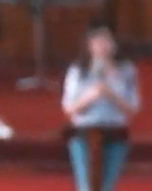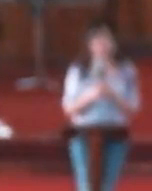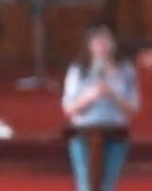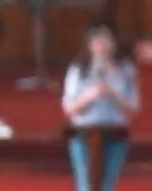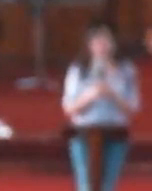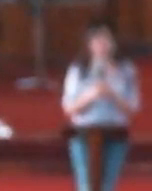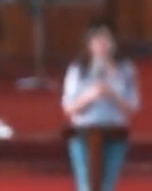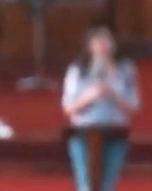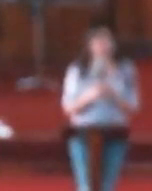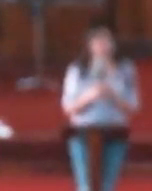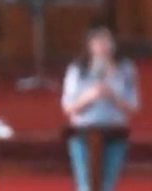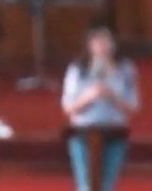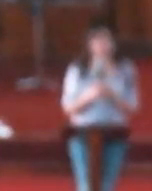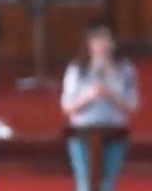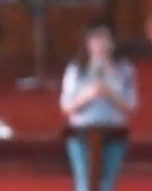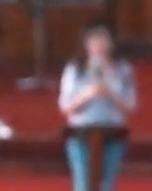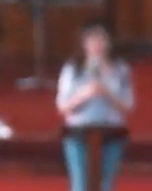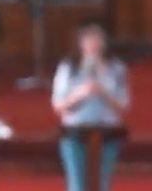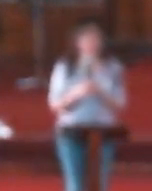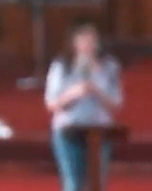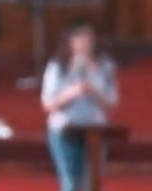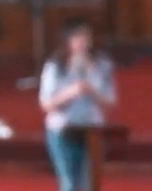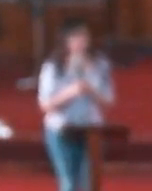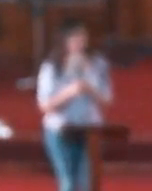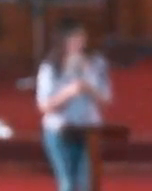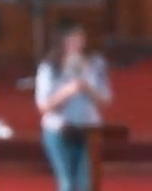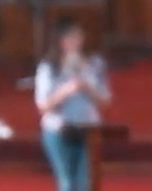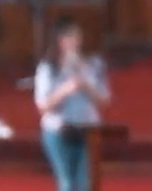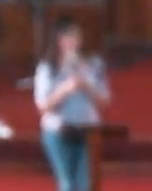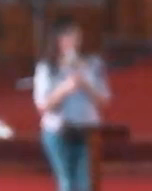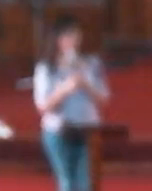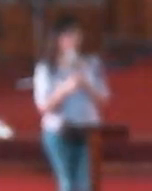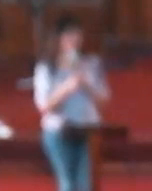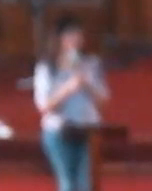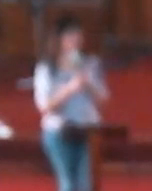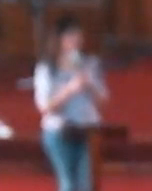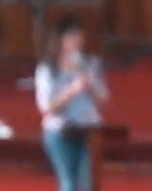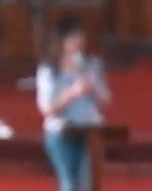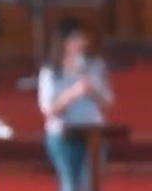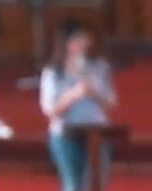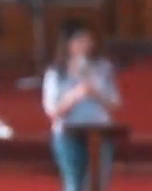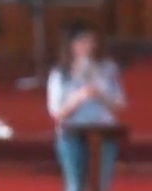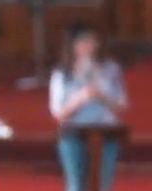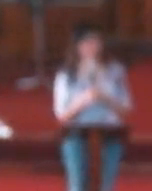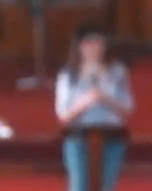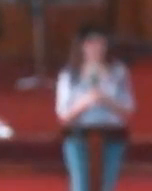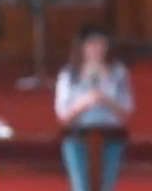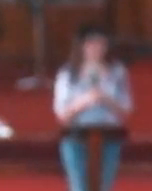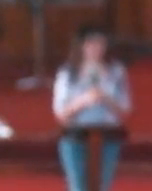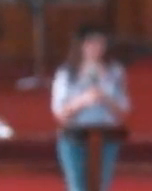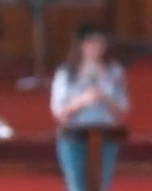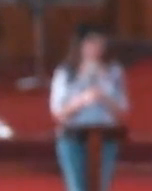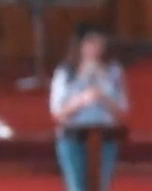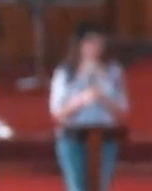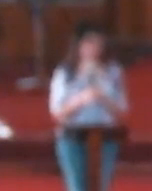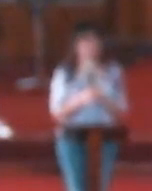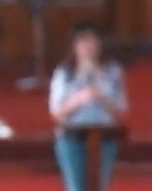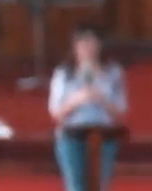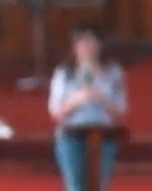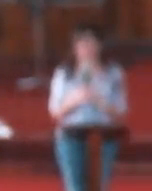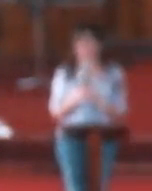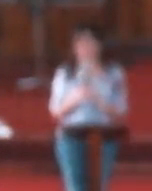Dios un mecate larguísimo. Because the church has had a very long leash for a long time. ¿Sí me